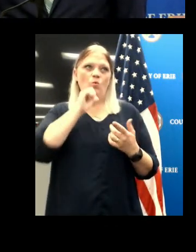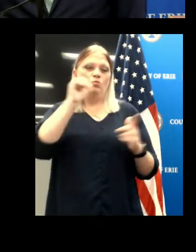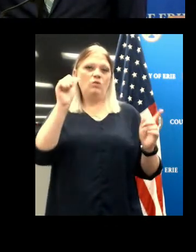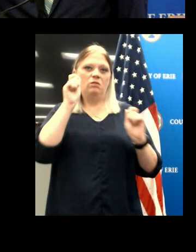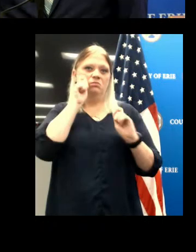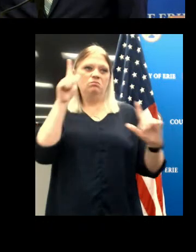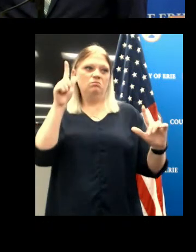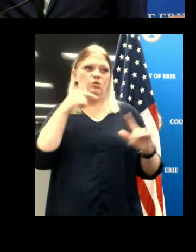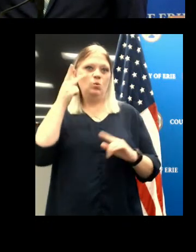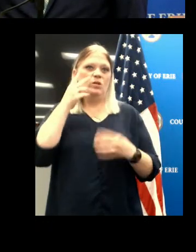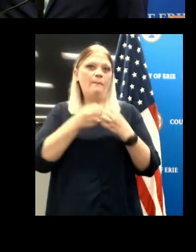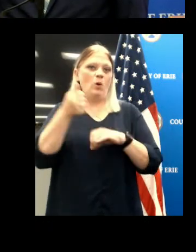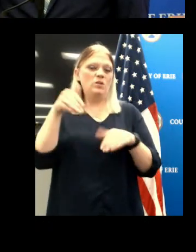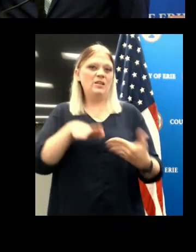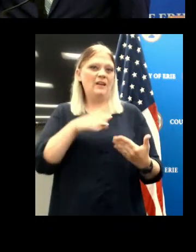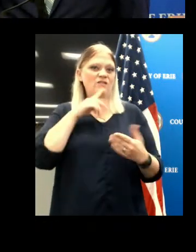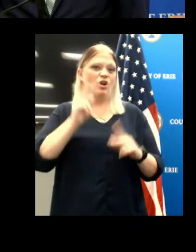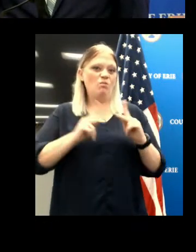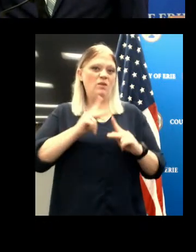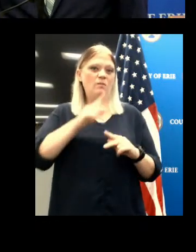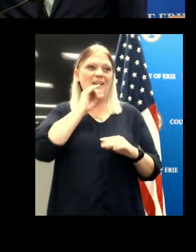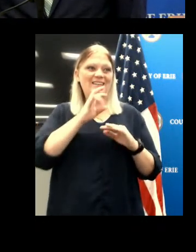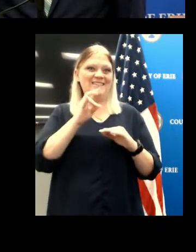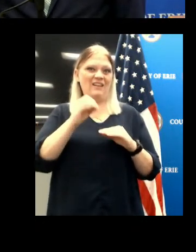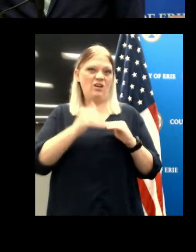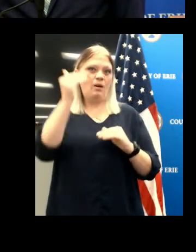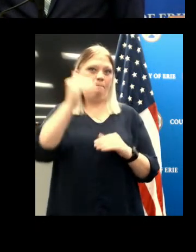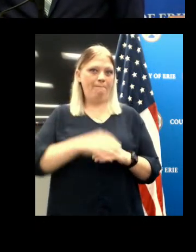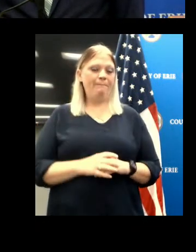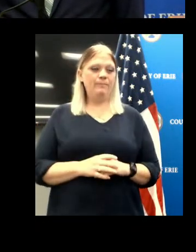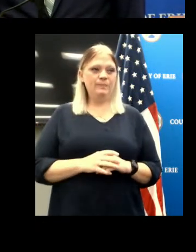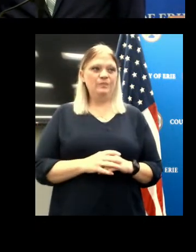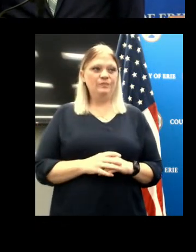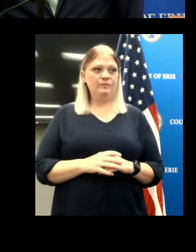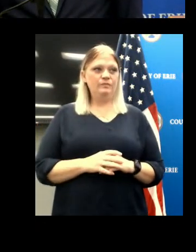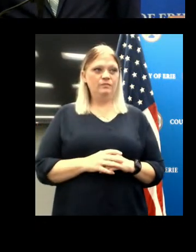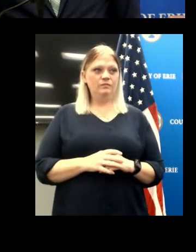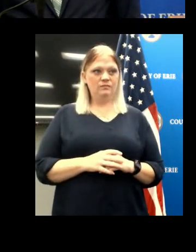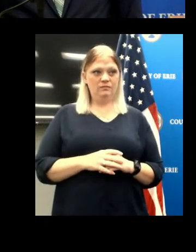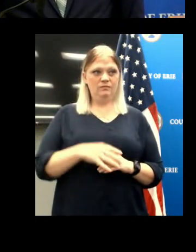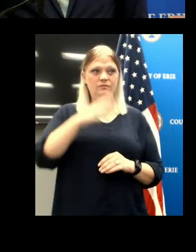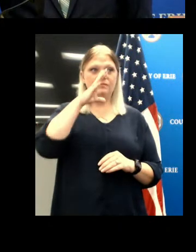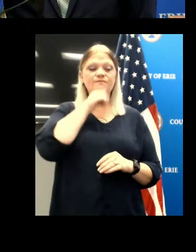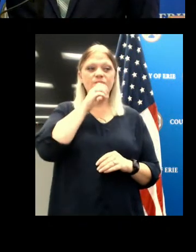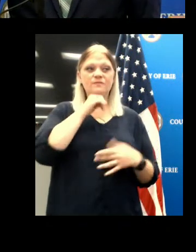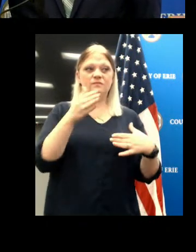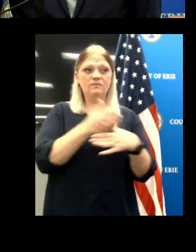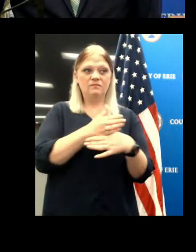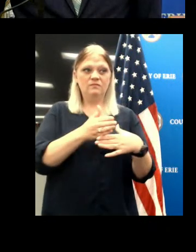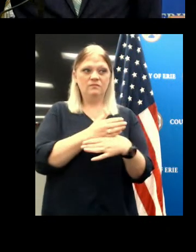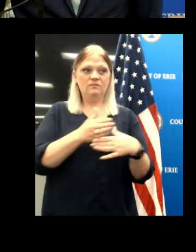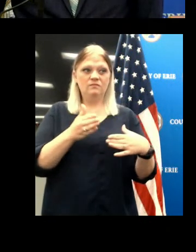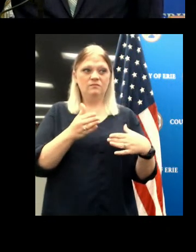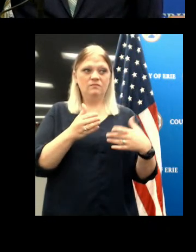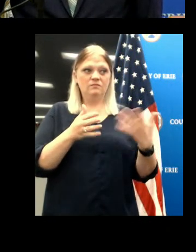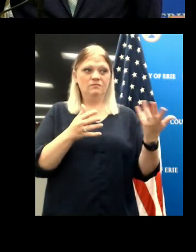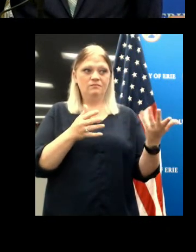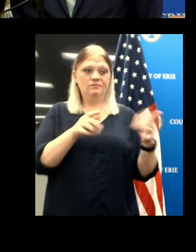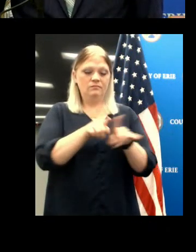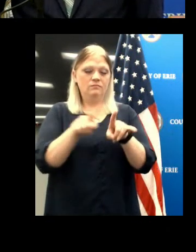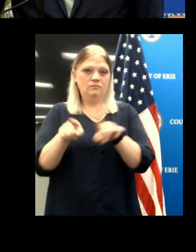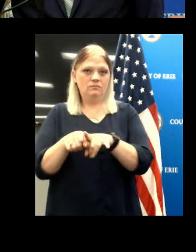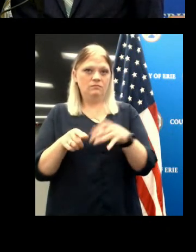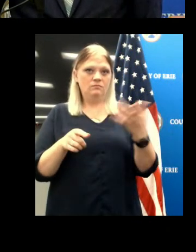vast majority of deaths are individuals 70 and older. And then in the age range, as well